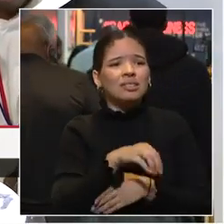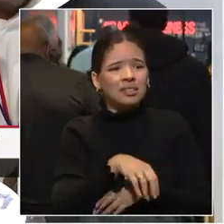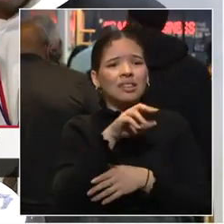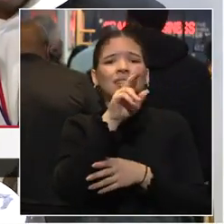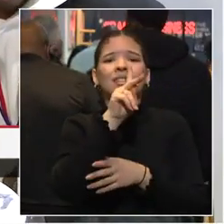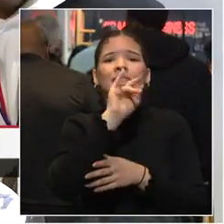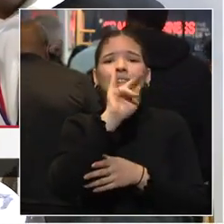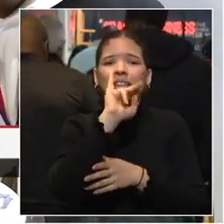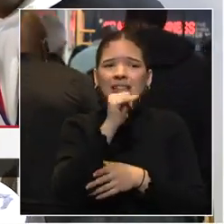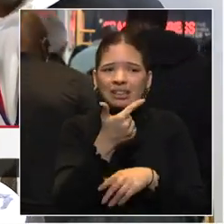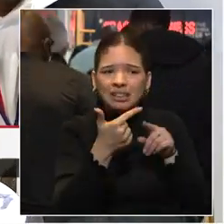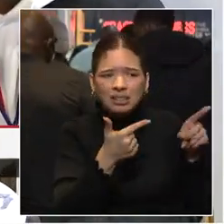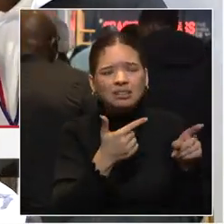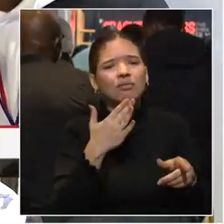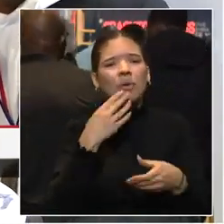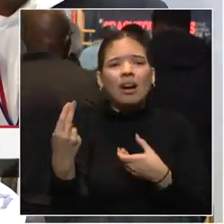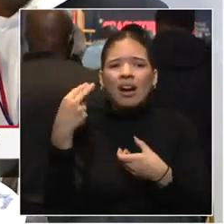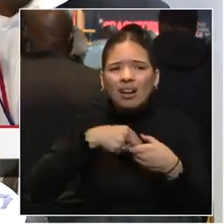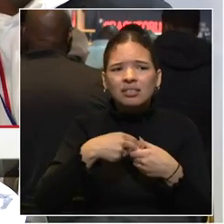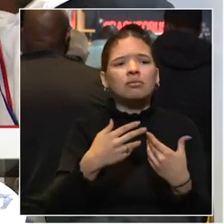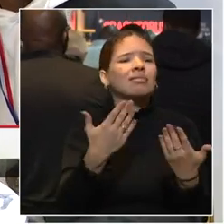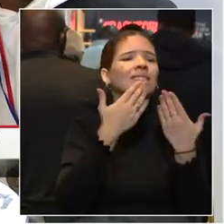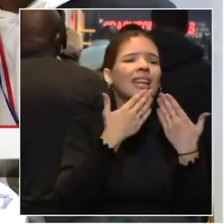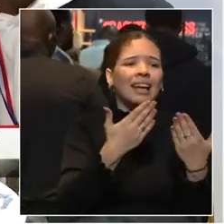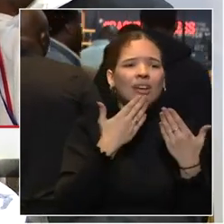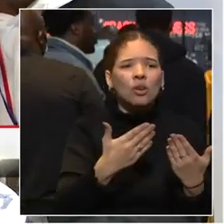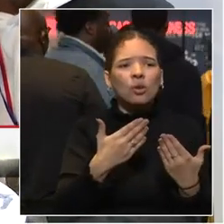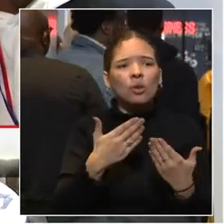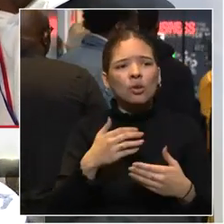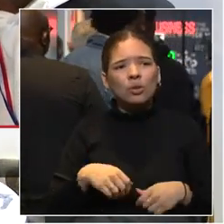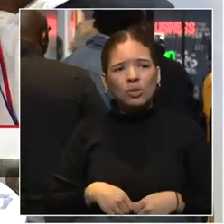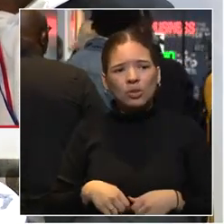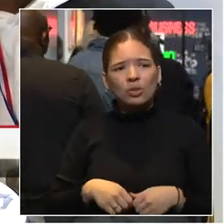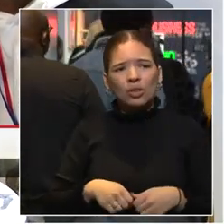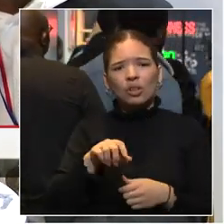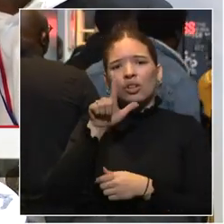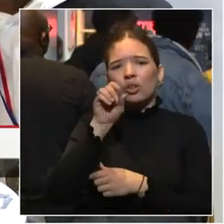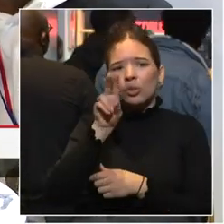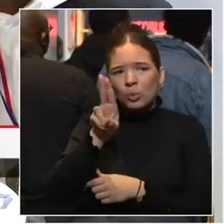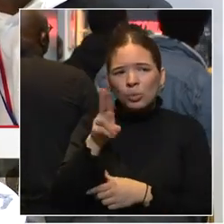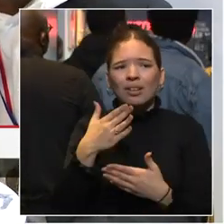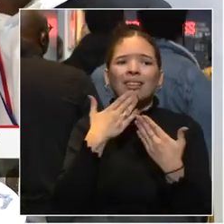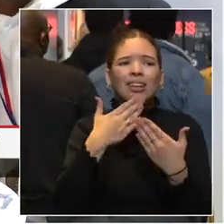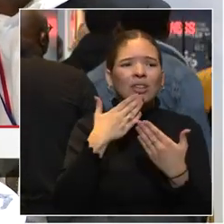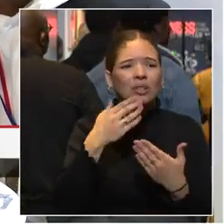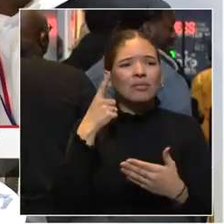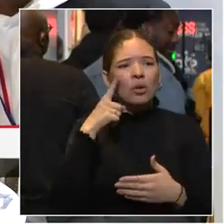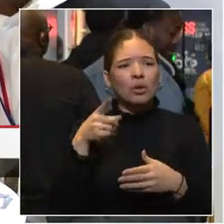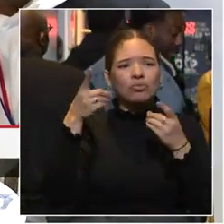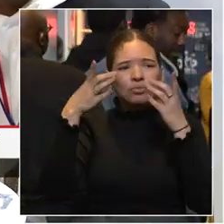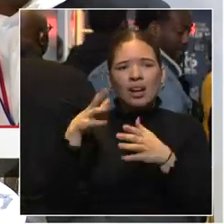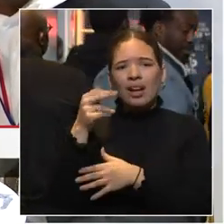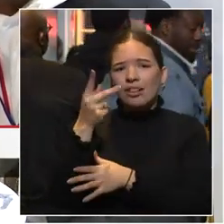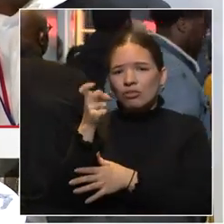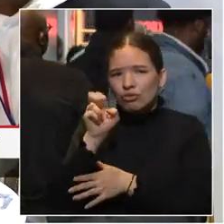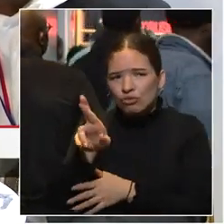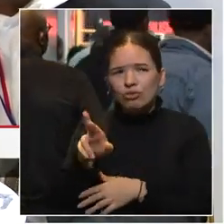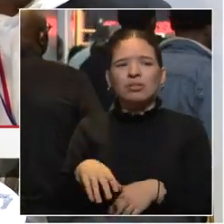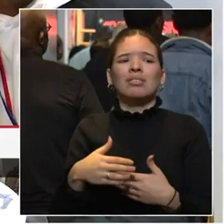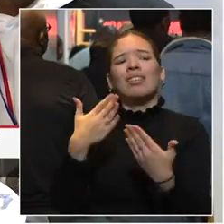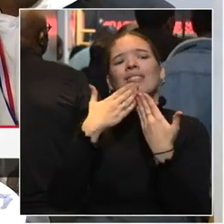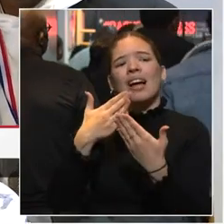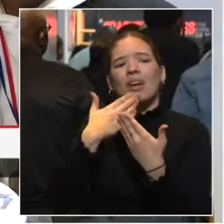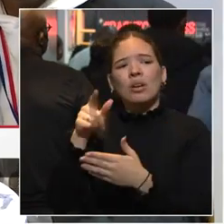Again, I would like to thank Paxton Baker, Lou Hall, and Delano Hunter, and Sally Williams for this opportunity